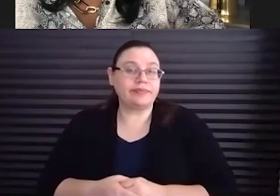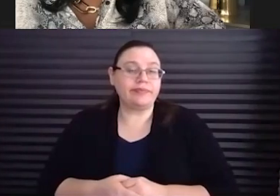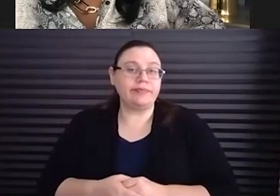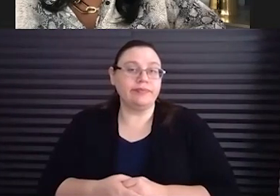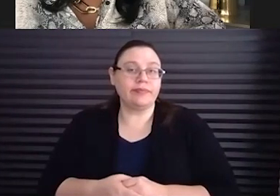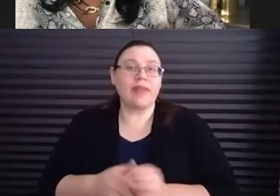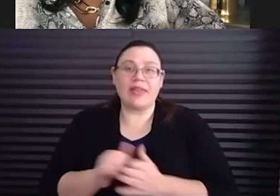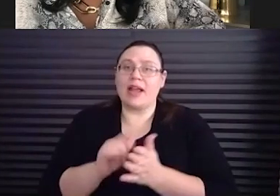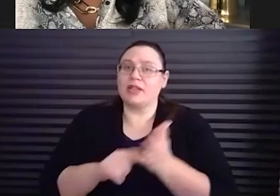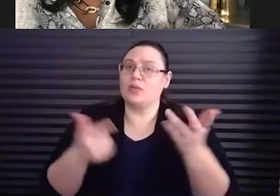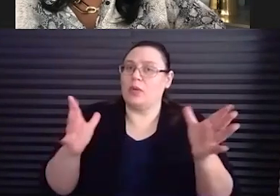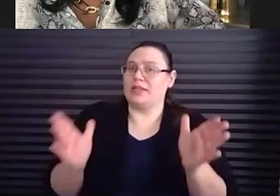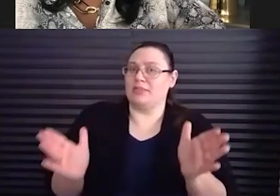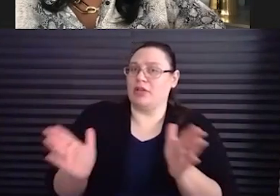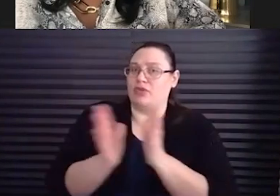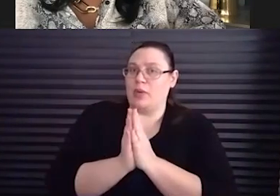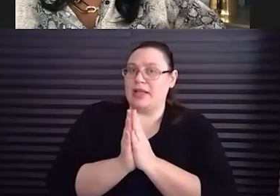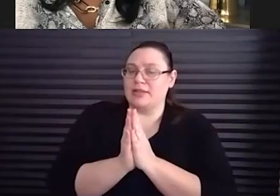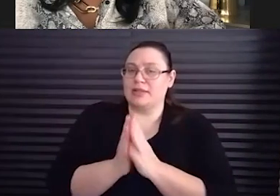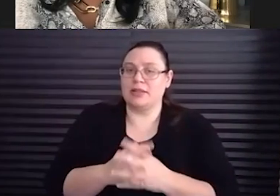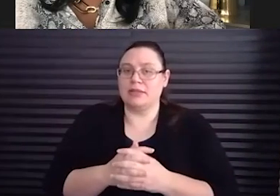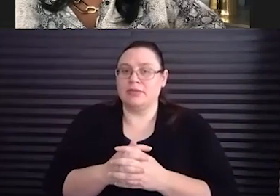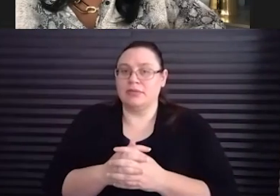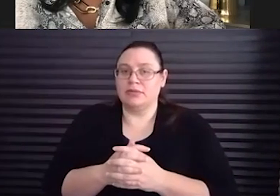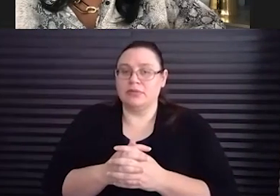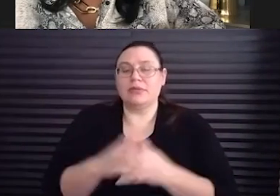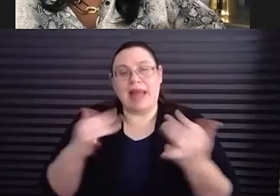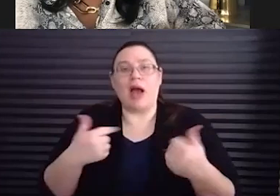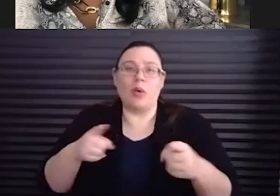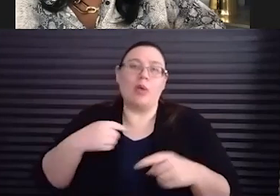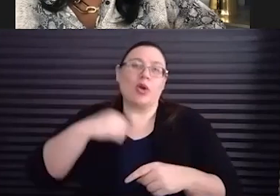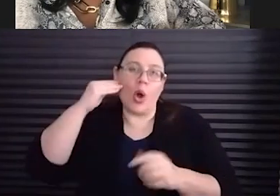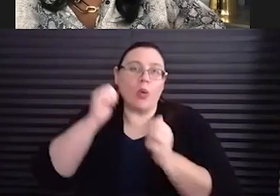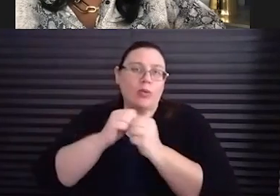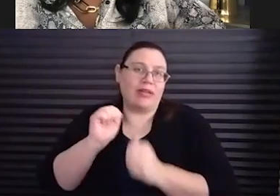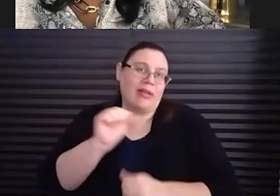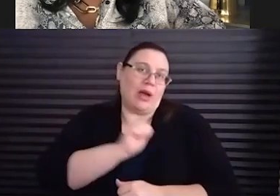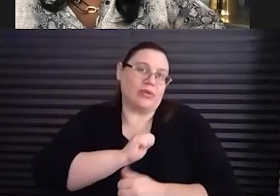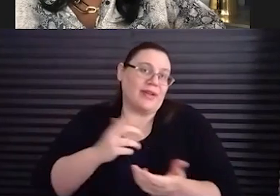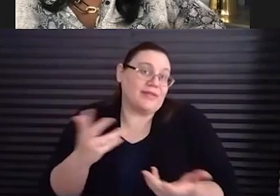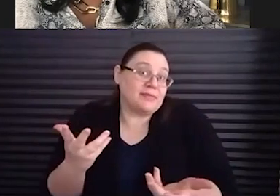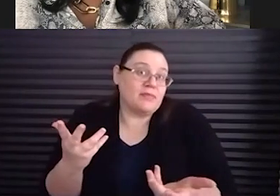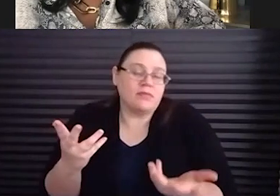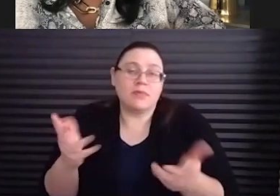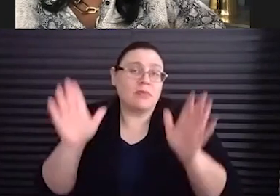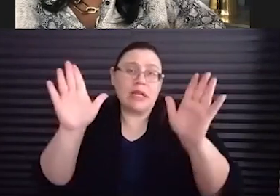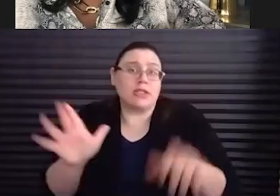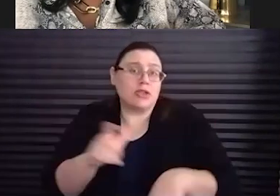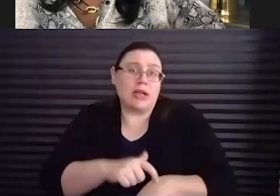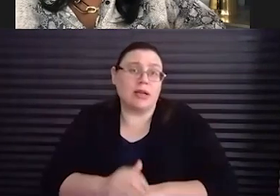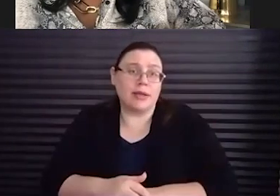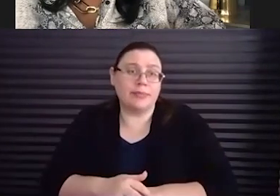requested now. Yeah. And it's for that we are at home with ourselves, you know? Yeah. So it's a great time.